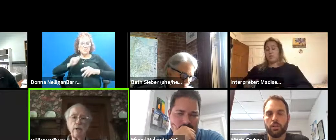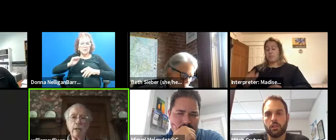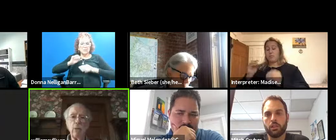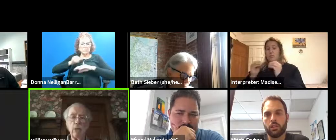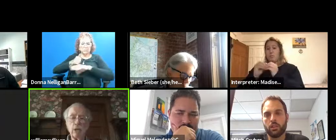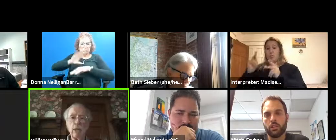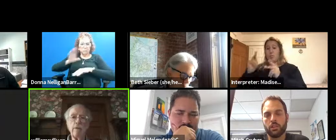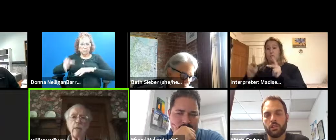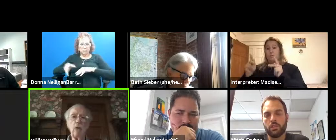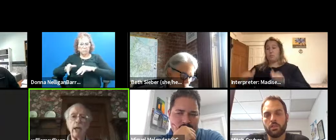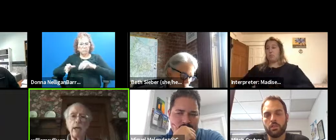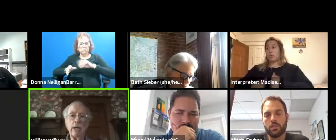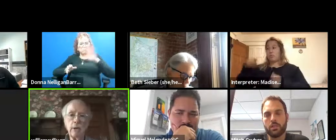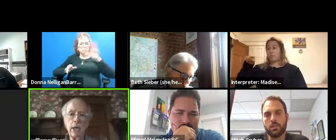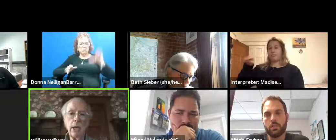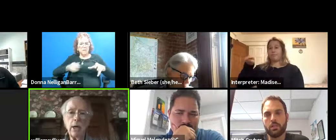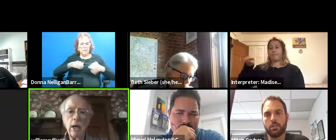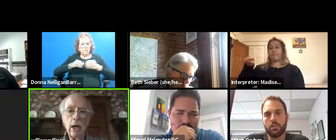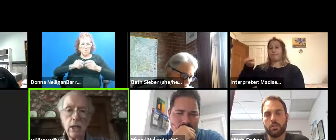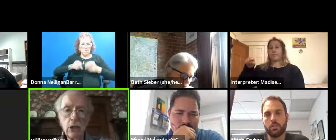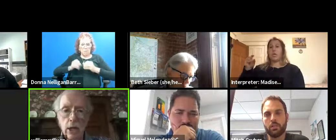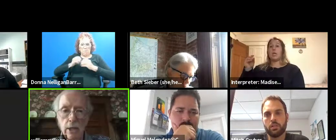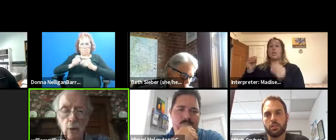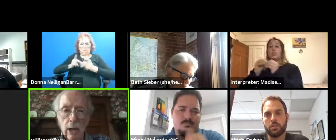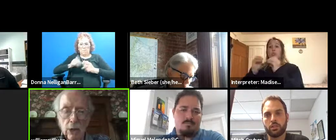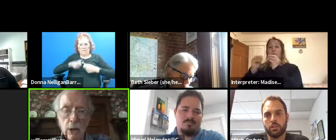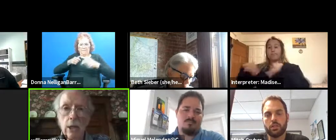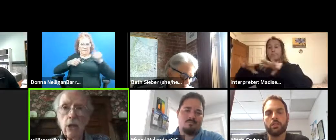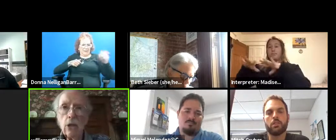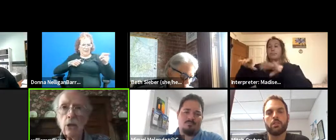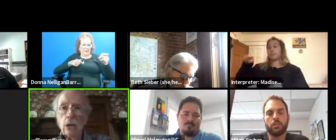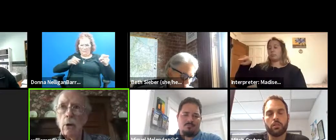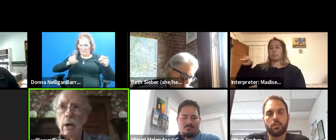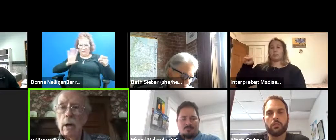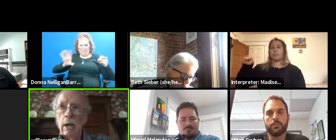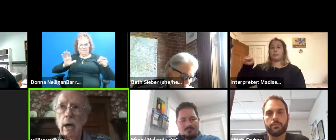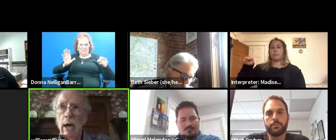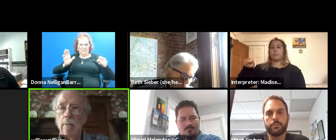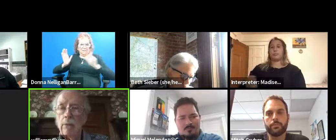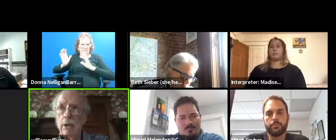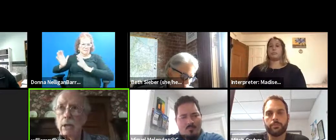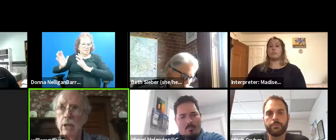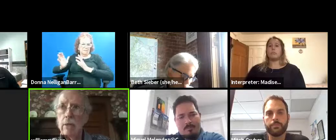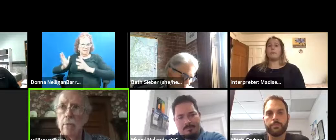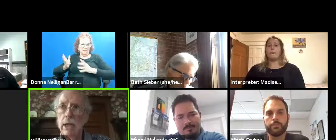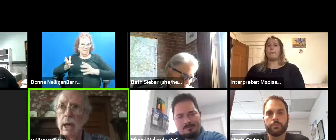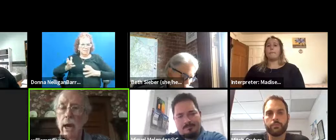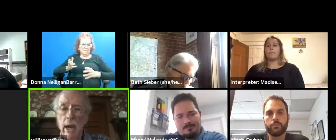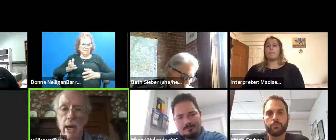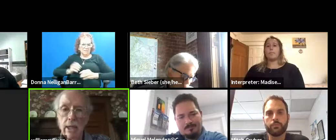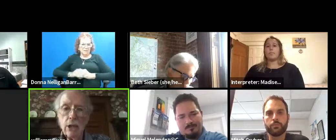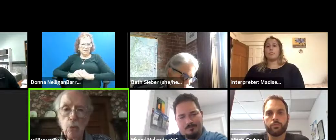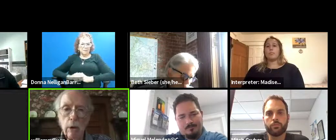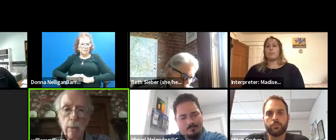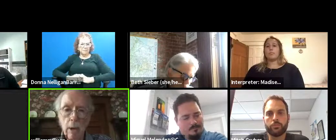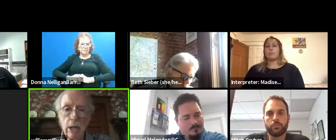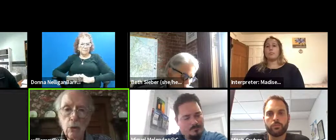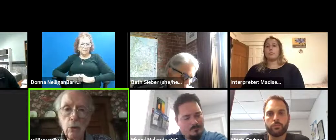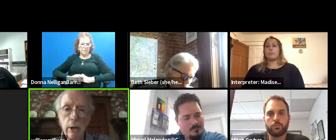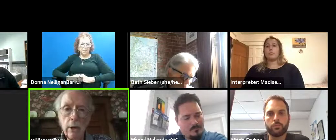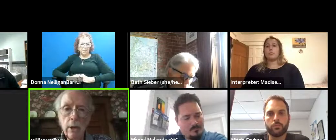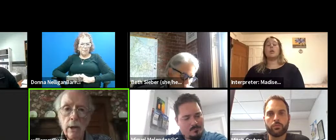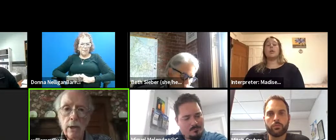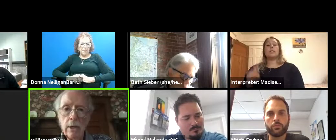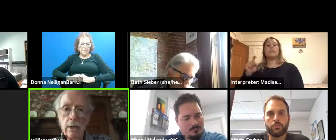and significantly more land area on the east side than the west. So there needs to be at least one